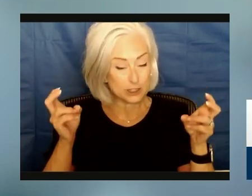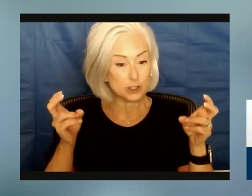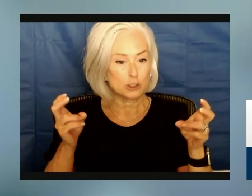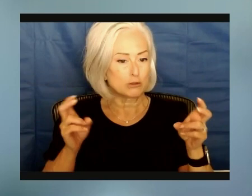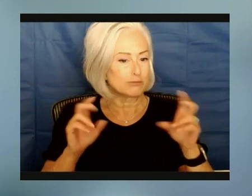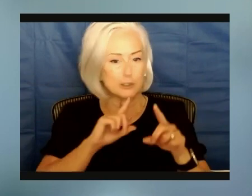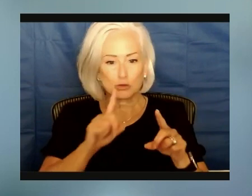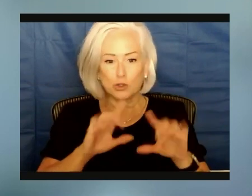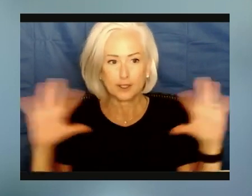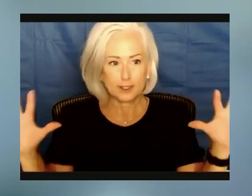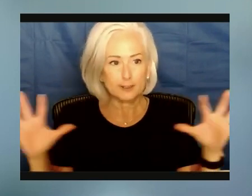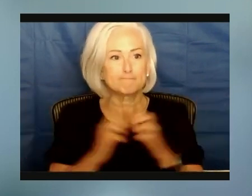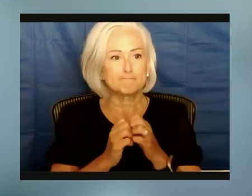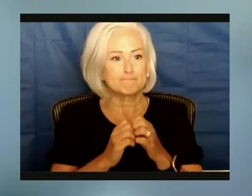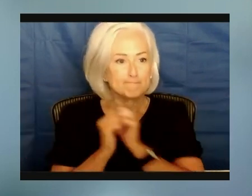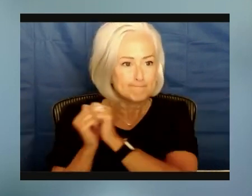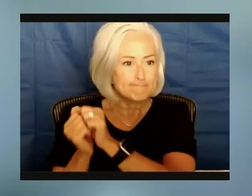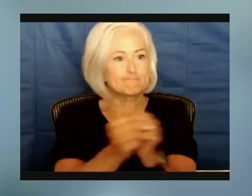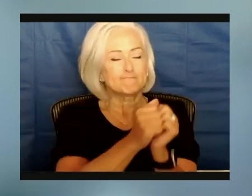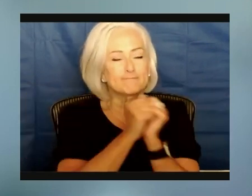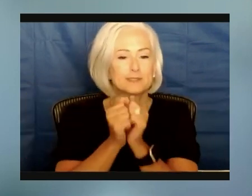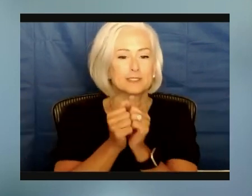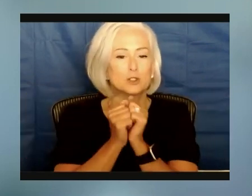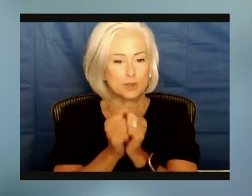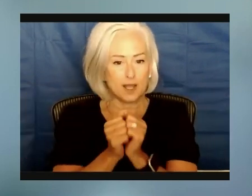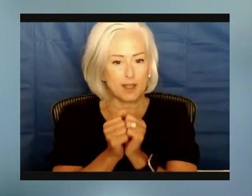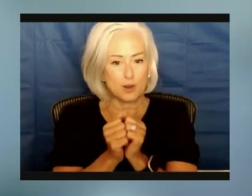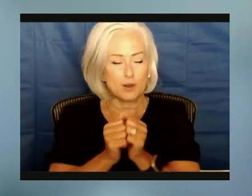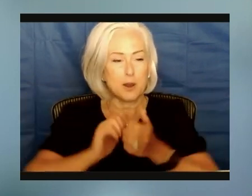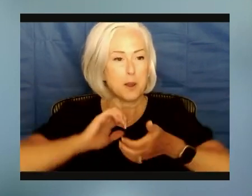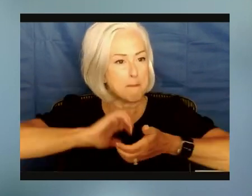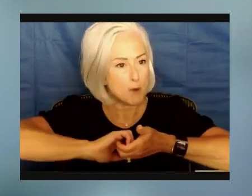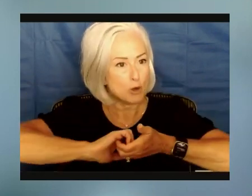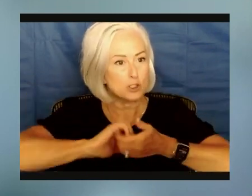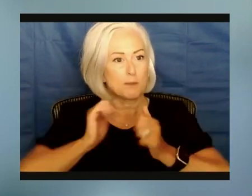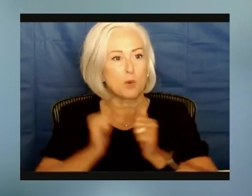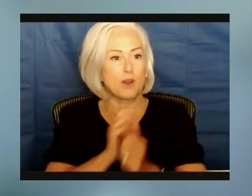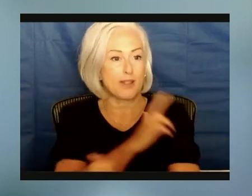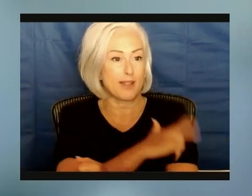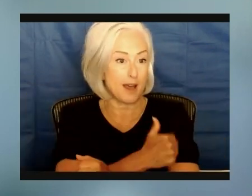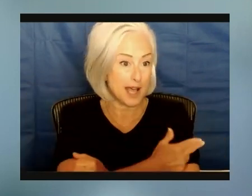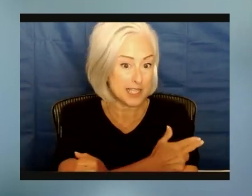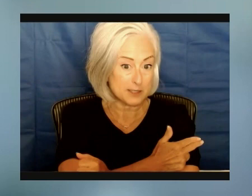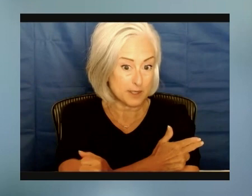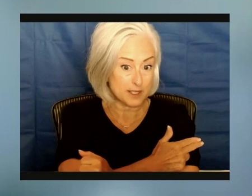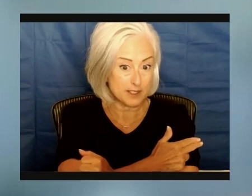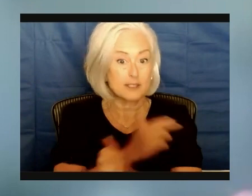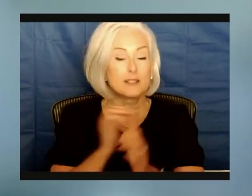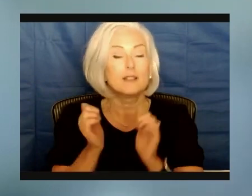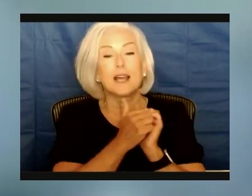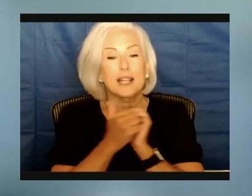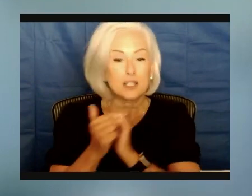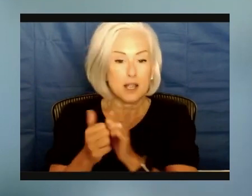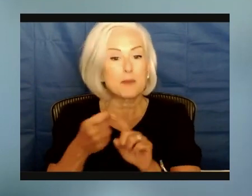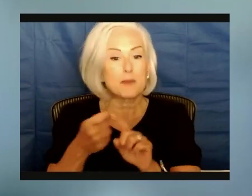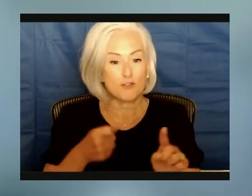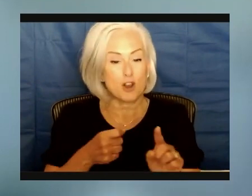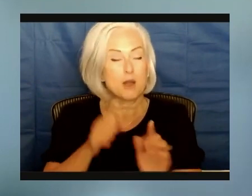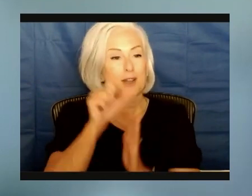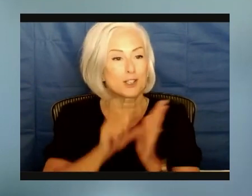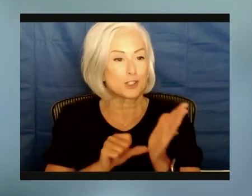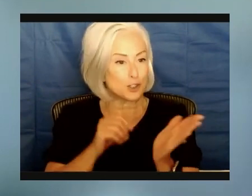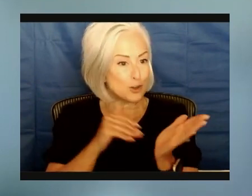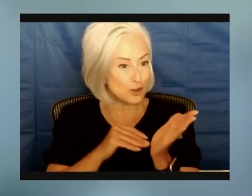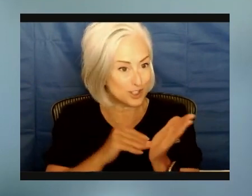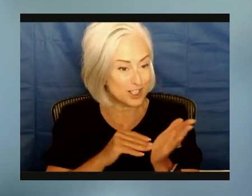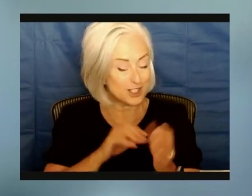Dr. Heddings talked about the partnership between the hospitals, but at the same time, we have a collaborative effort from the surgeons that are sitting with you in the studio, but